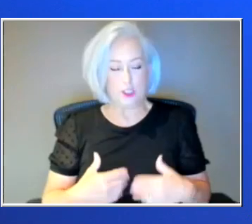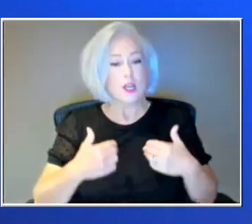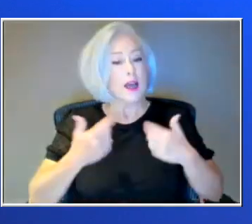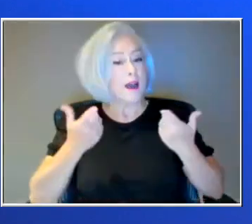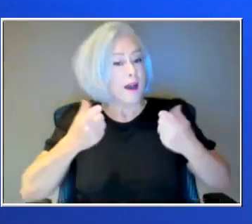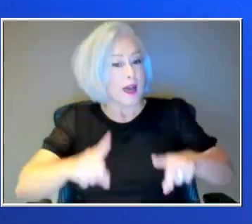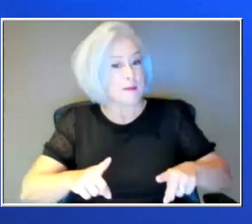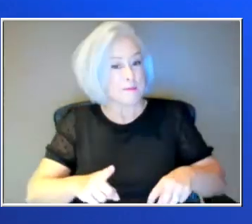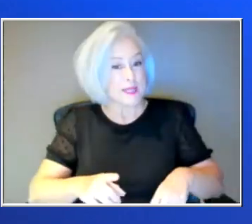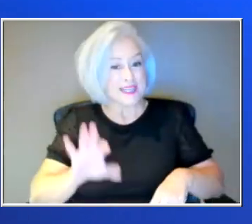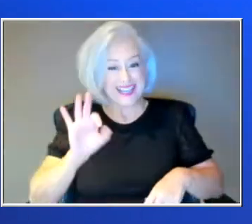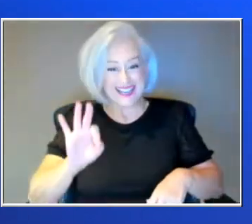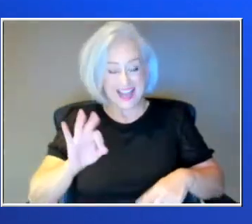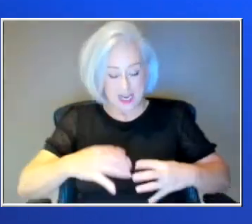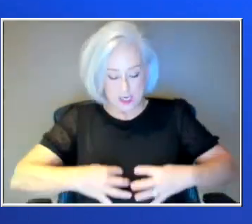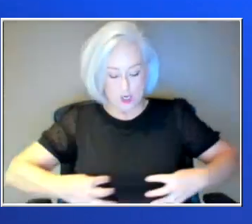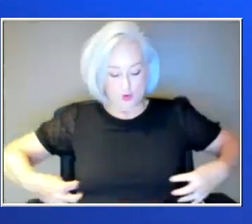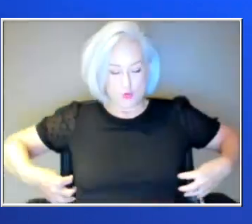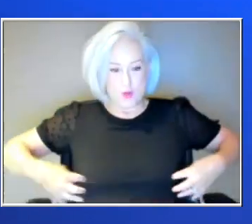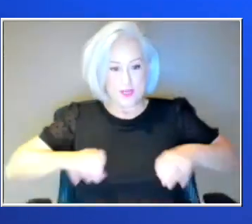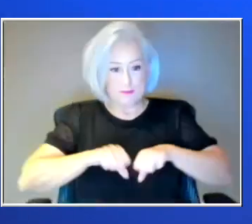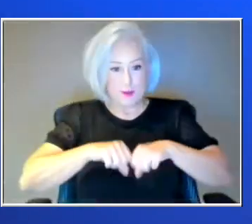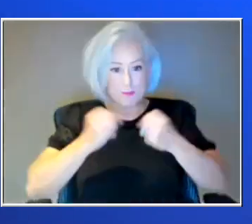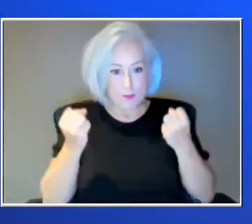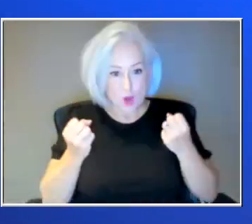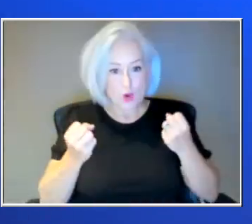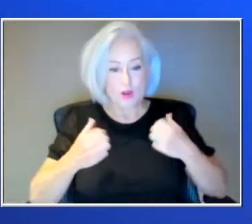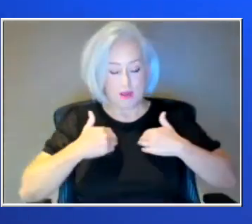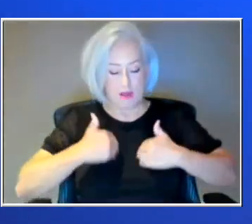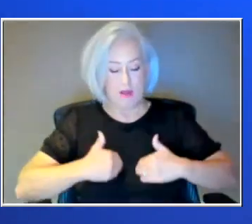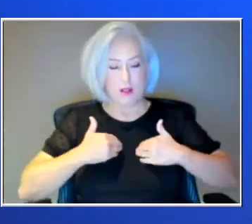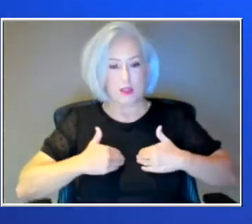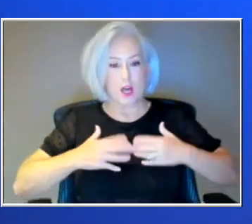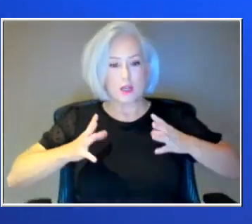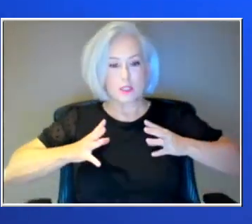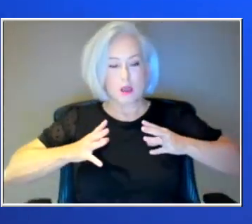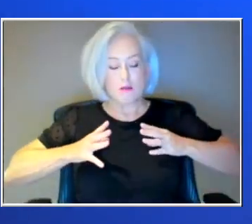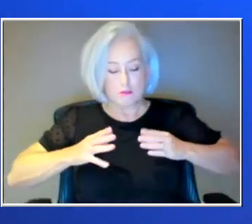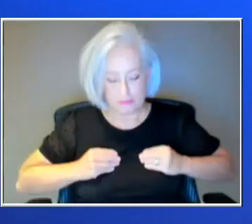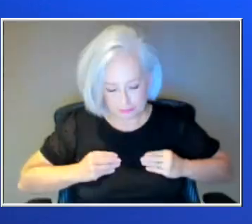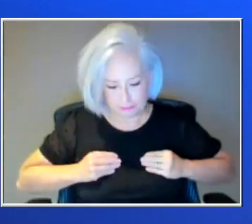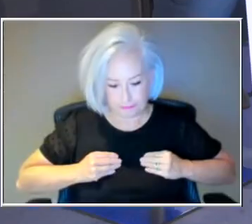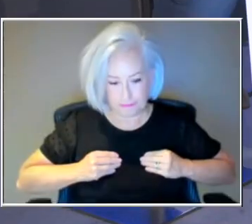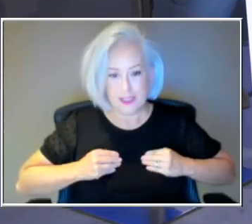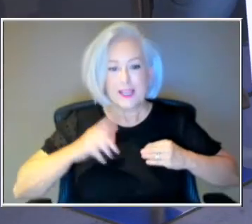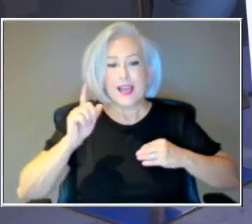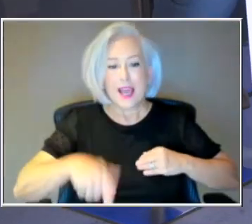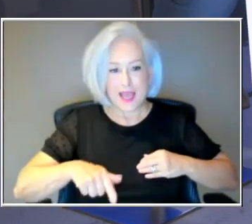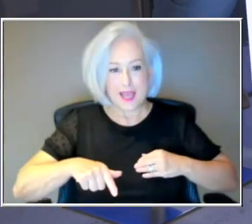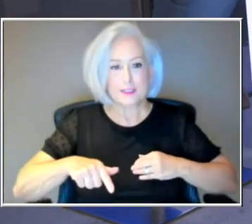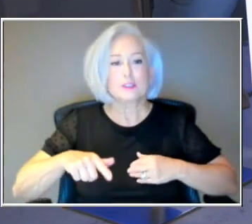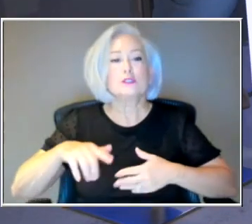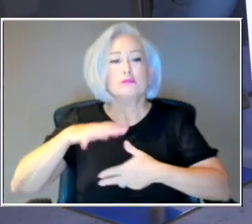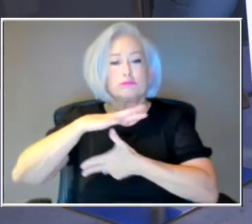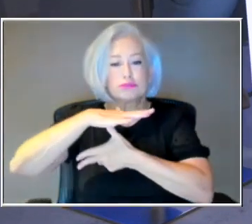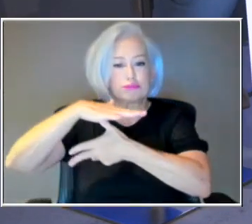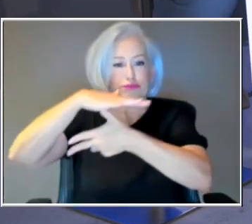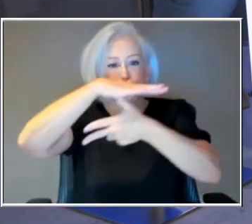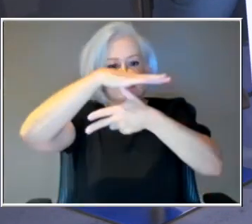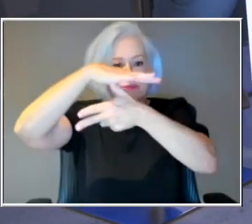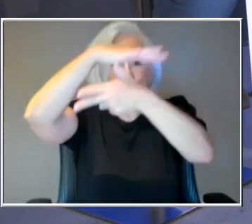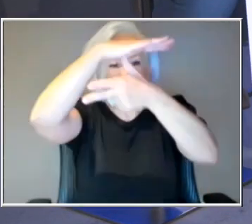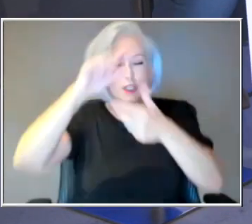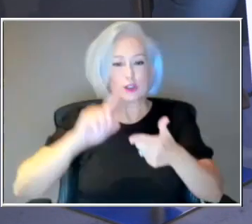broken ribs, and had to be life flighted to the nearest trauma center. I mean, just a freak accident. Yeah. And, you